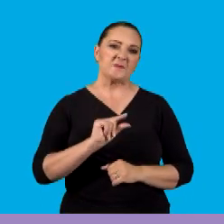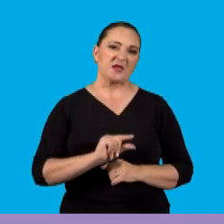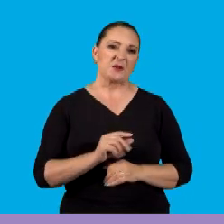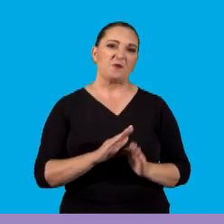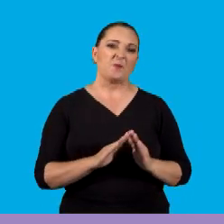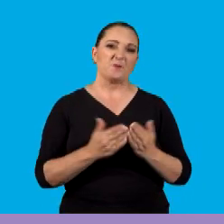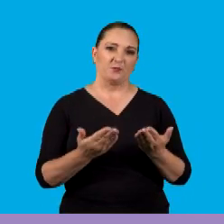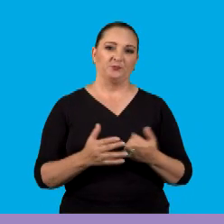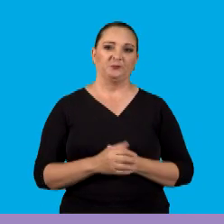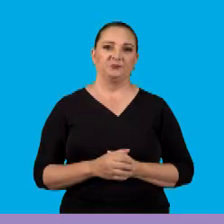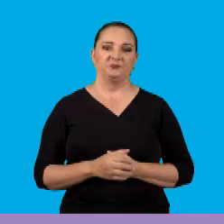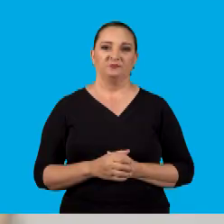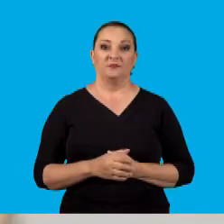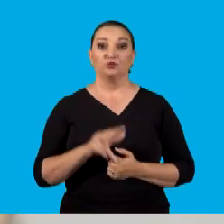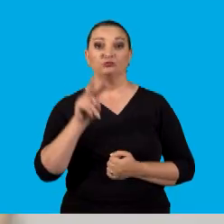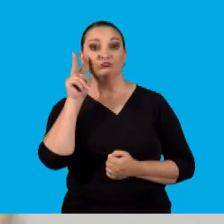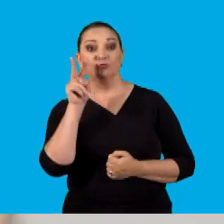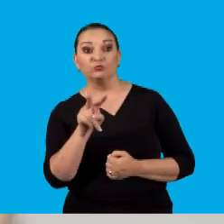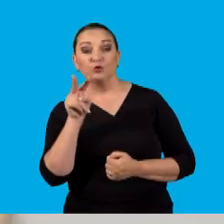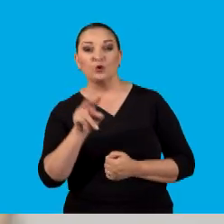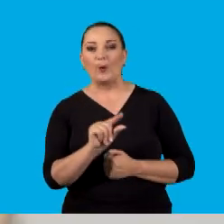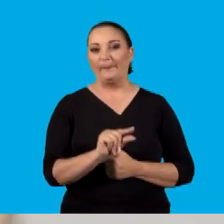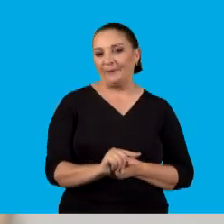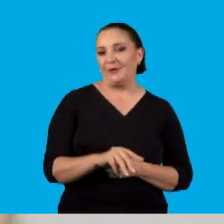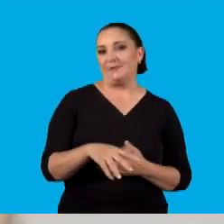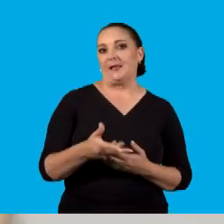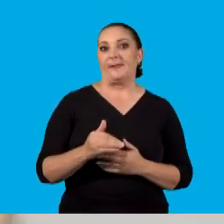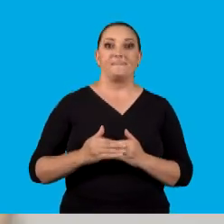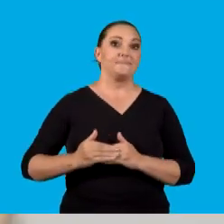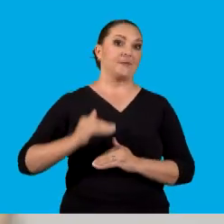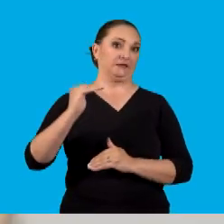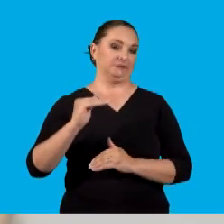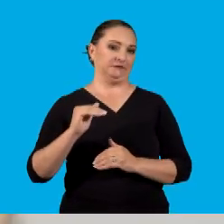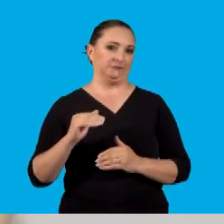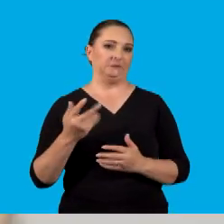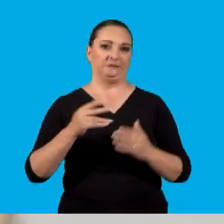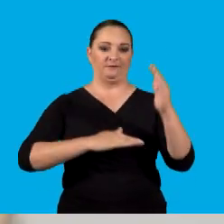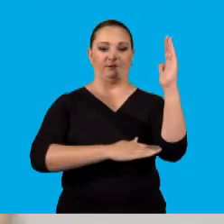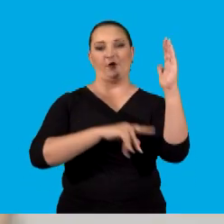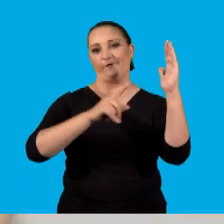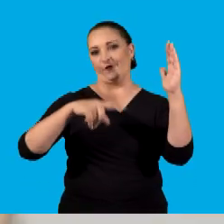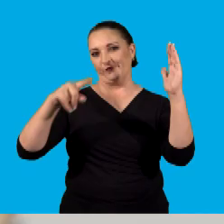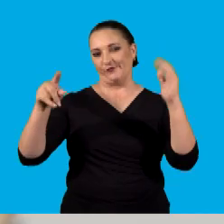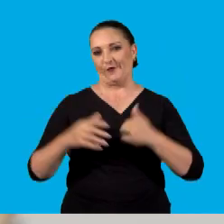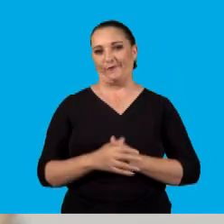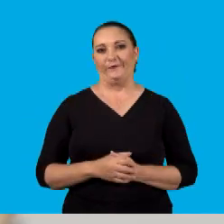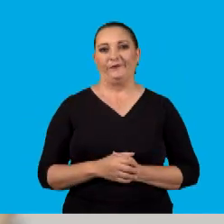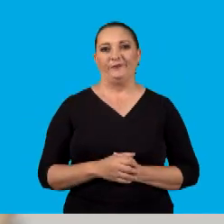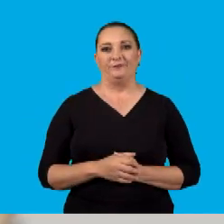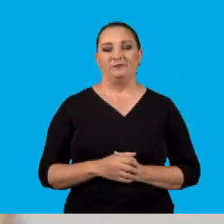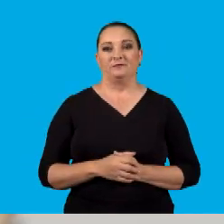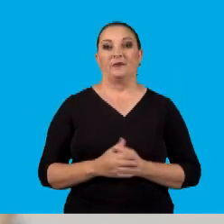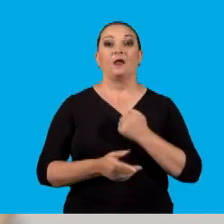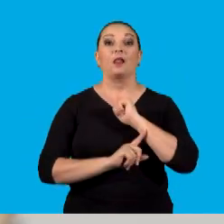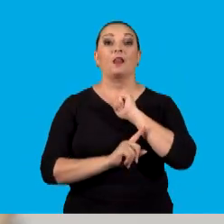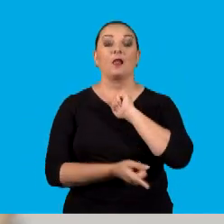minimum number of a textbook. So that is when we are looking at the minimum and the maximum points on our graph.